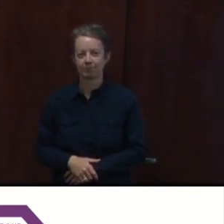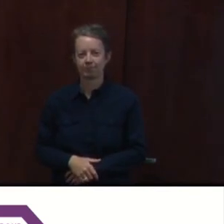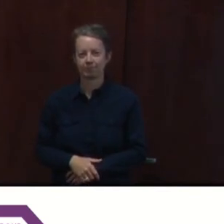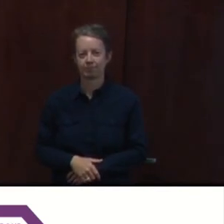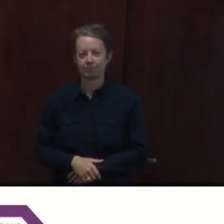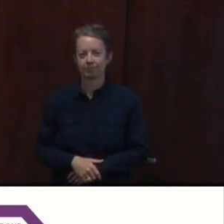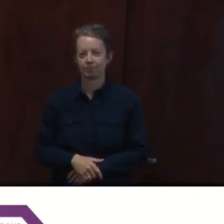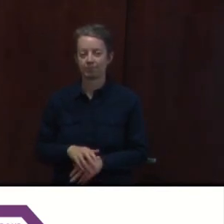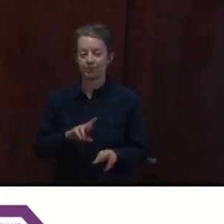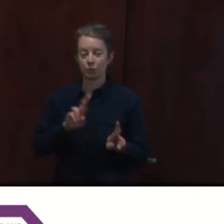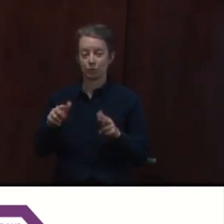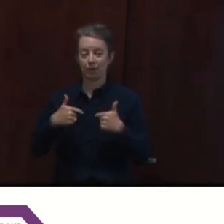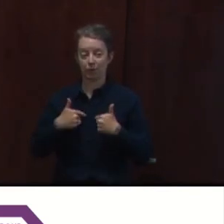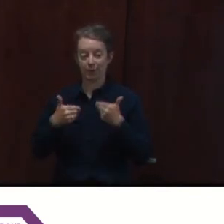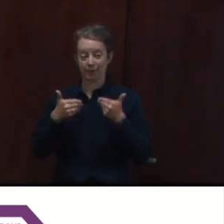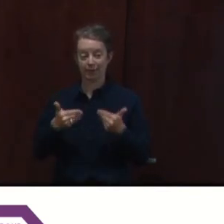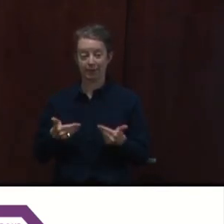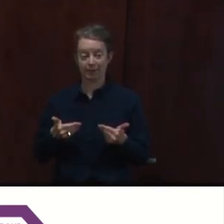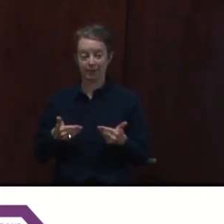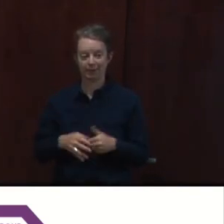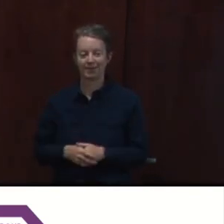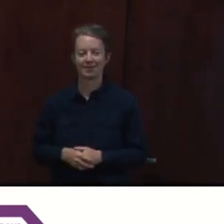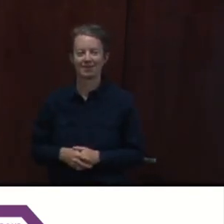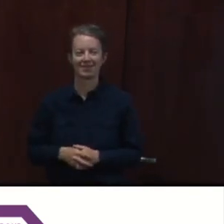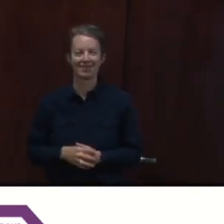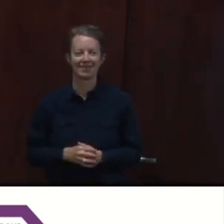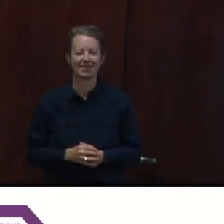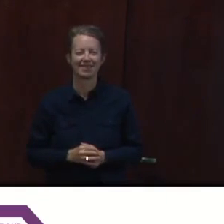Ready for me to Sure. continue? Yep.